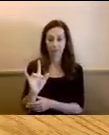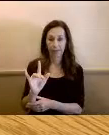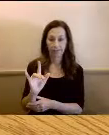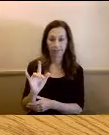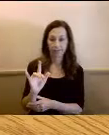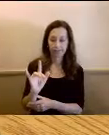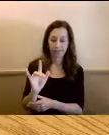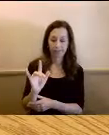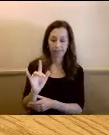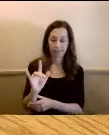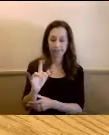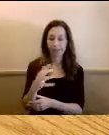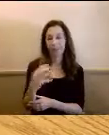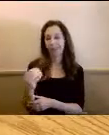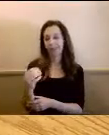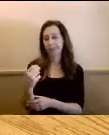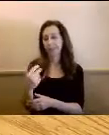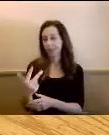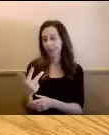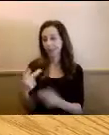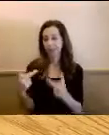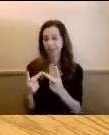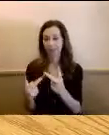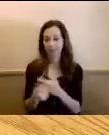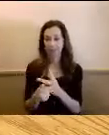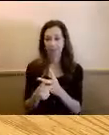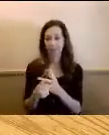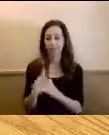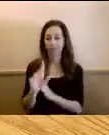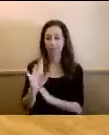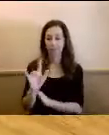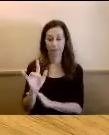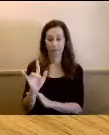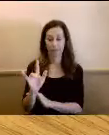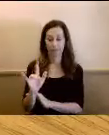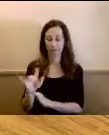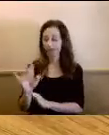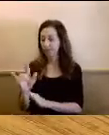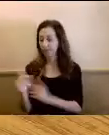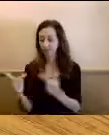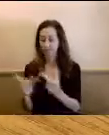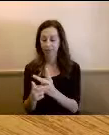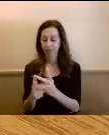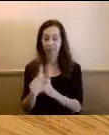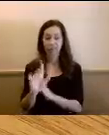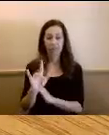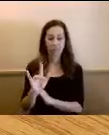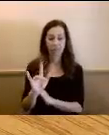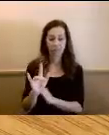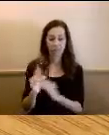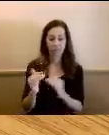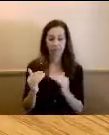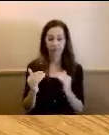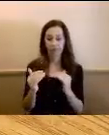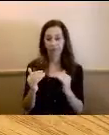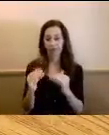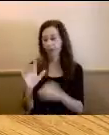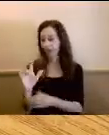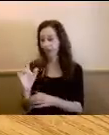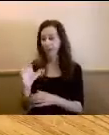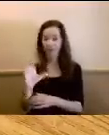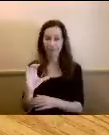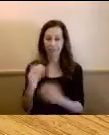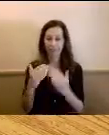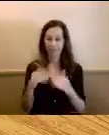25 and 3 times 25. 25 times 25,